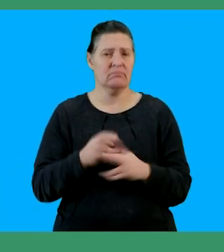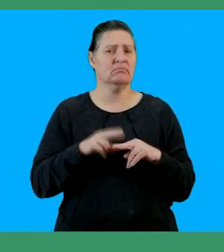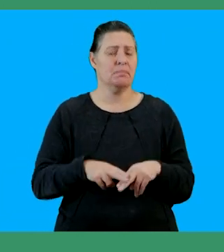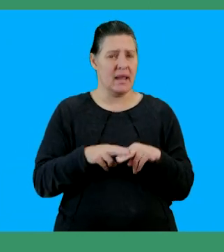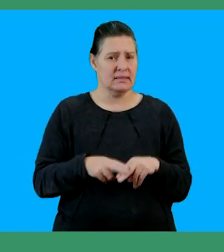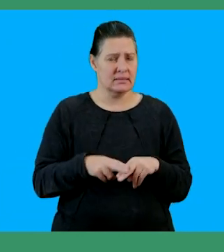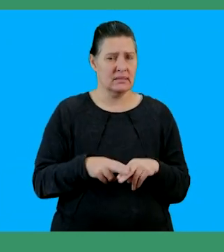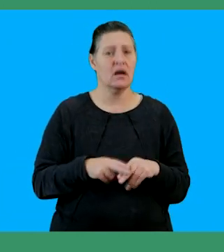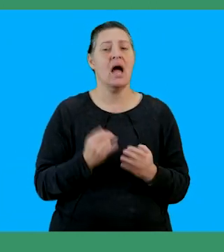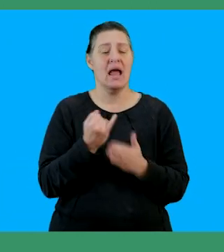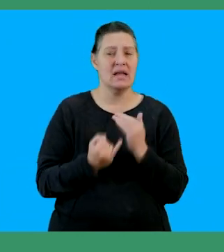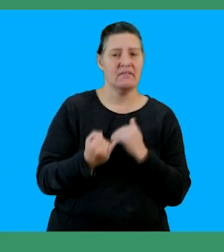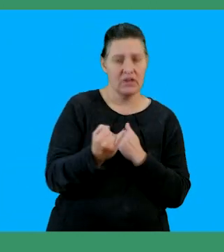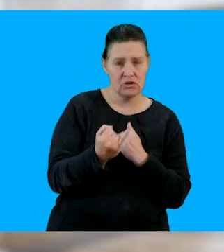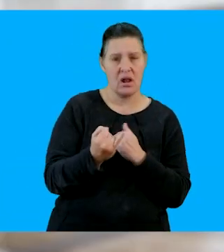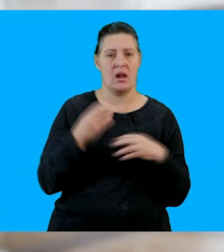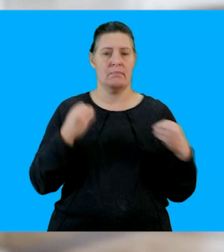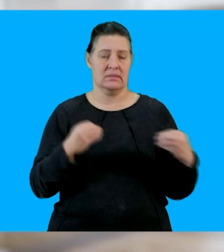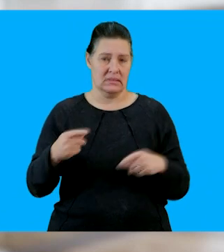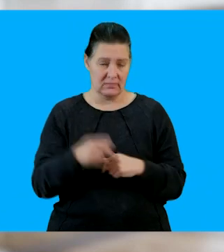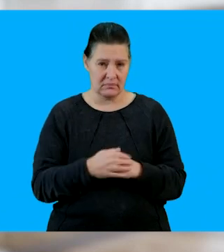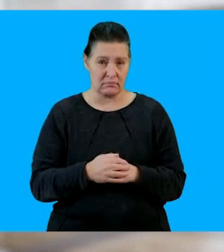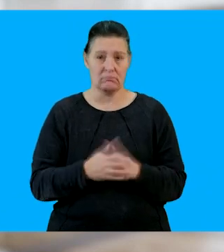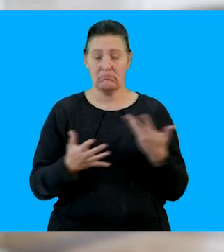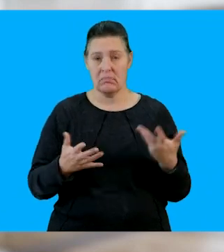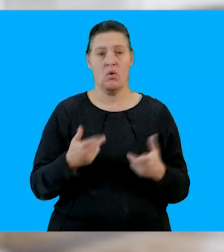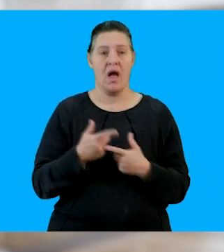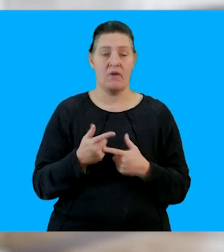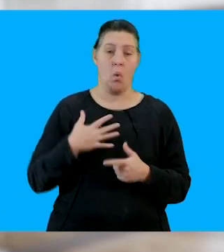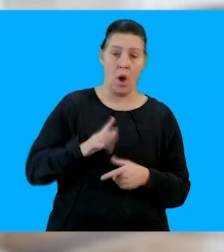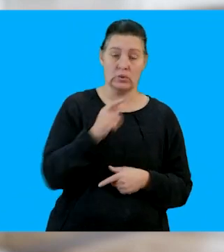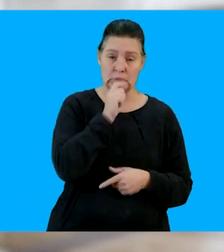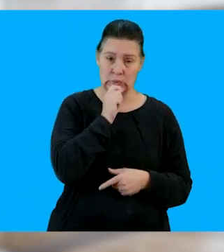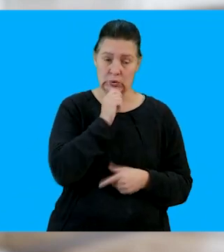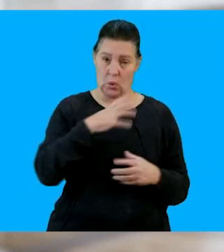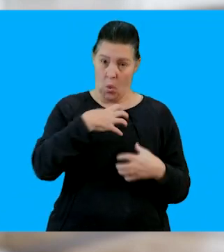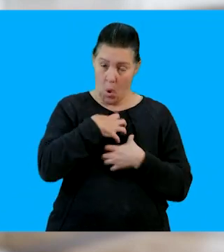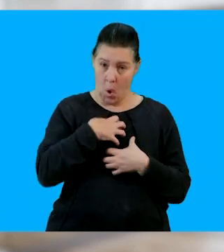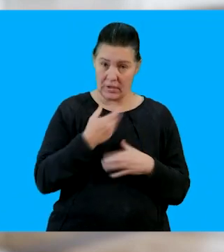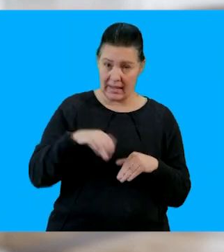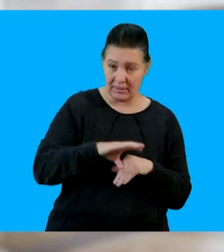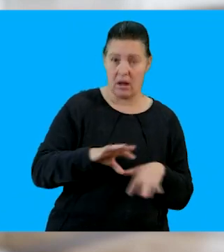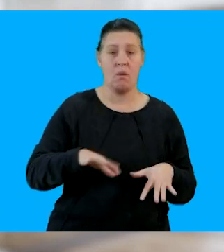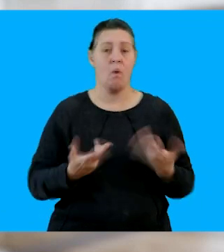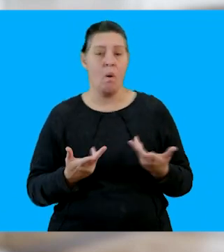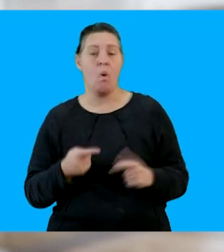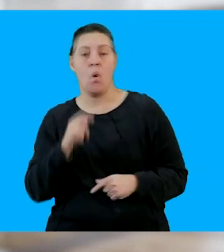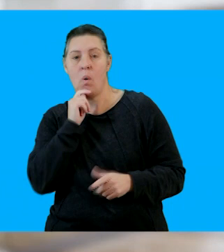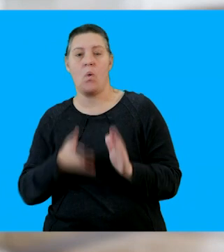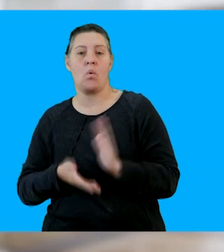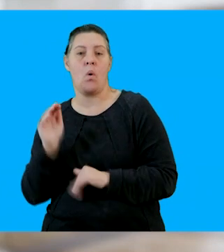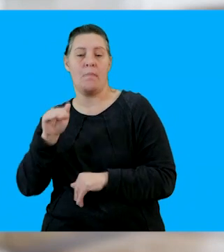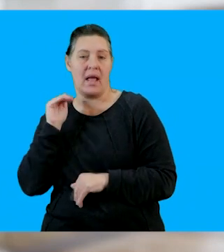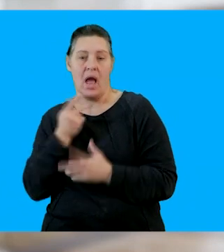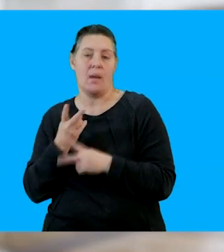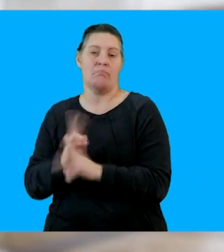would depend on an individual entrepreneur, if whether they want to use their own capital or they would want to go to a